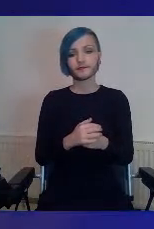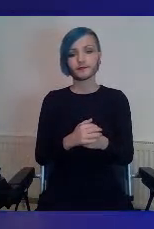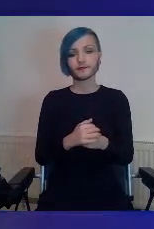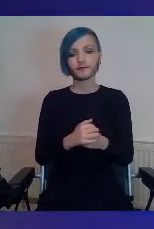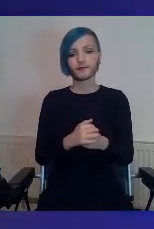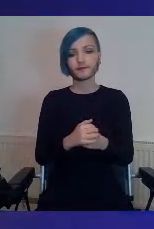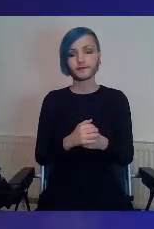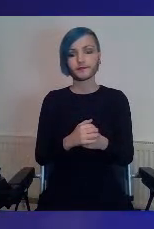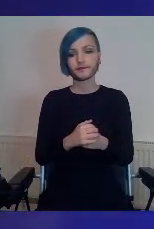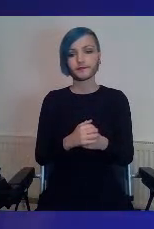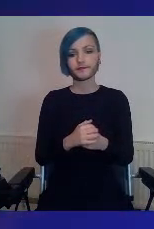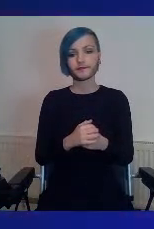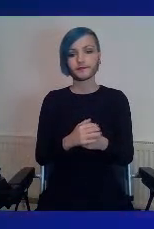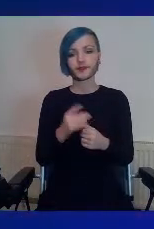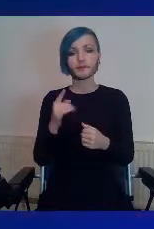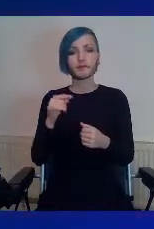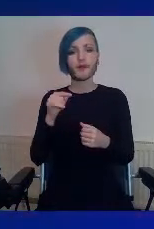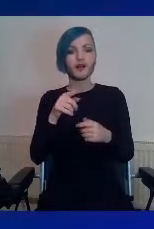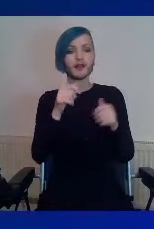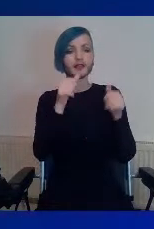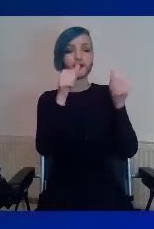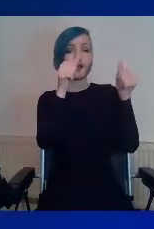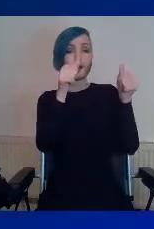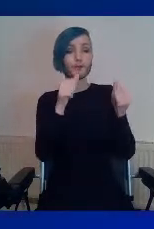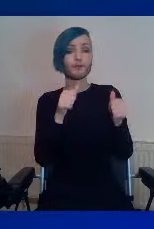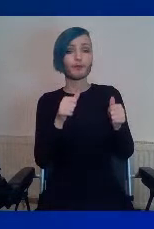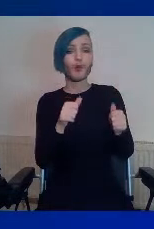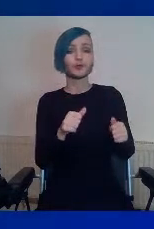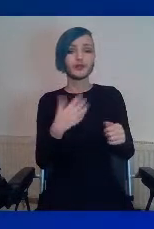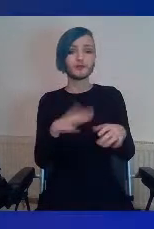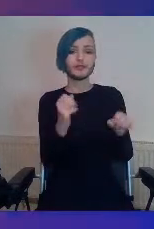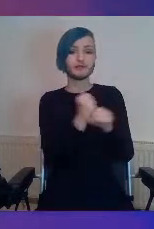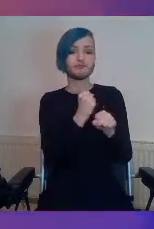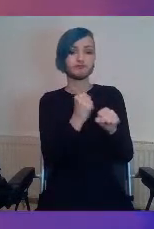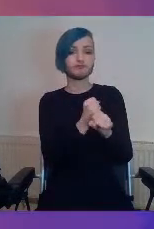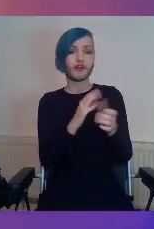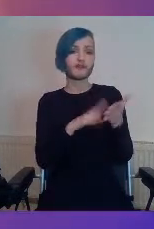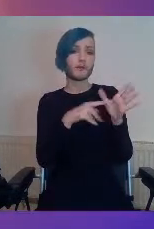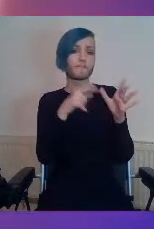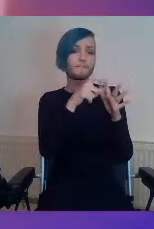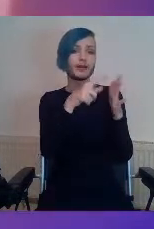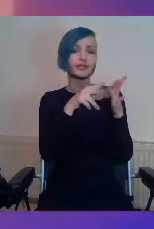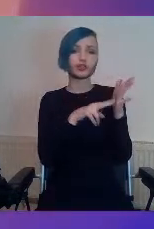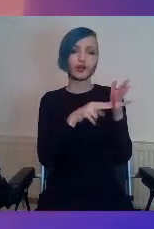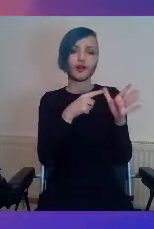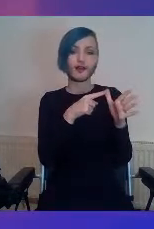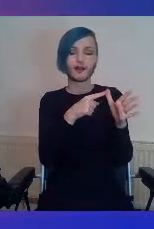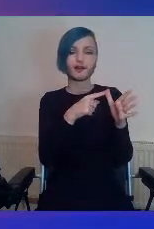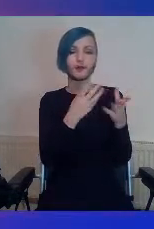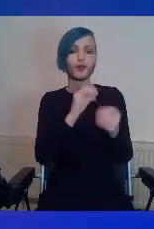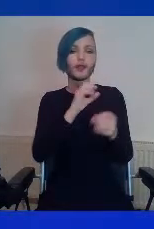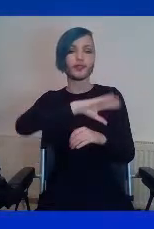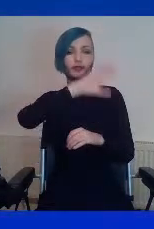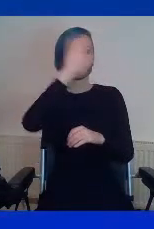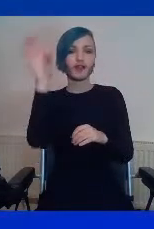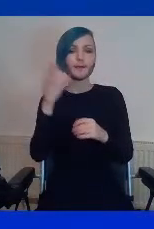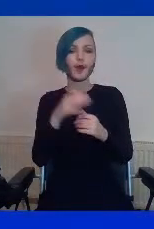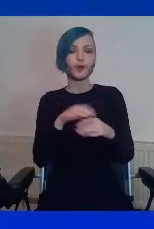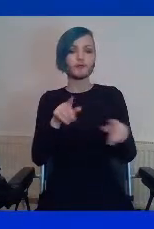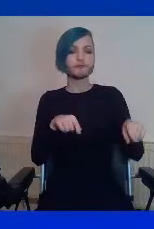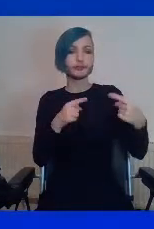disposing this poster during our action against breaking LGBT plus